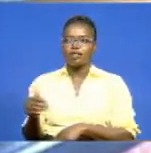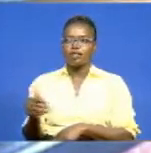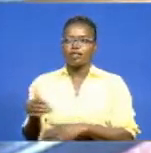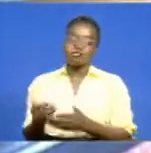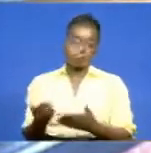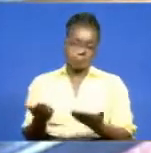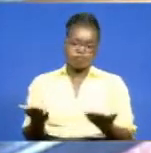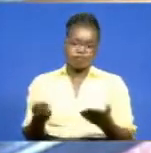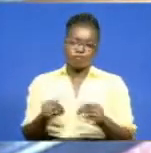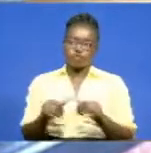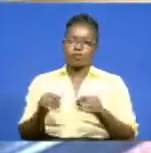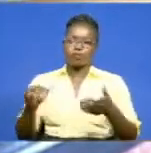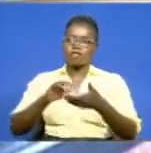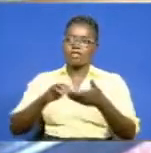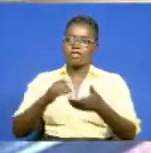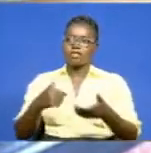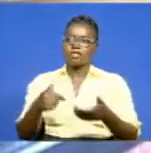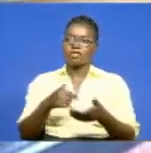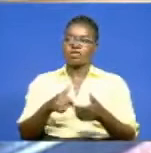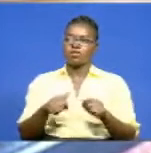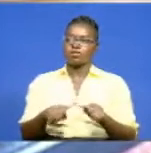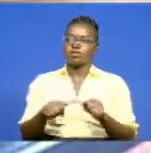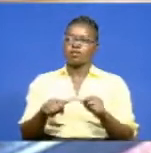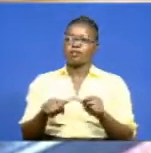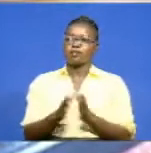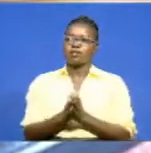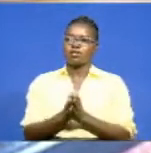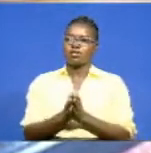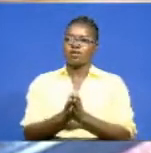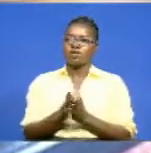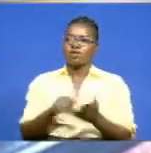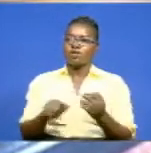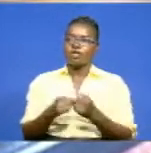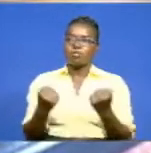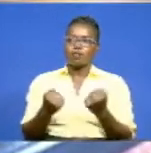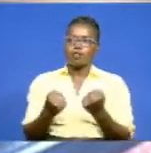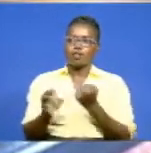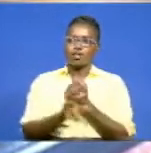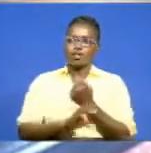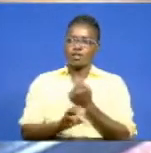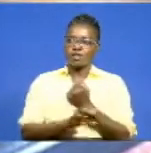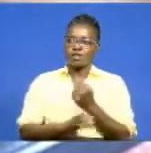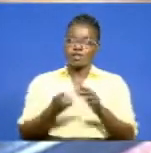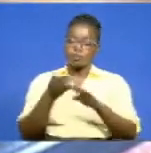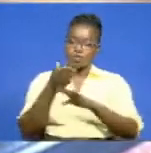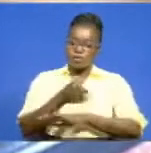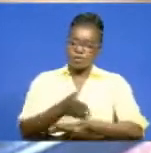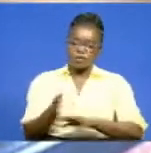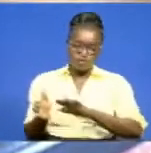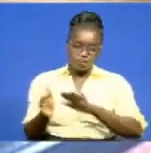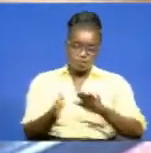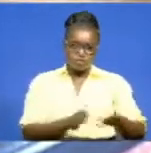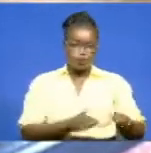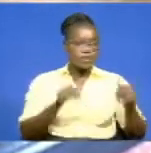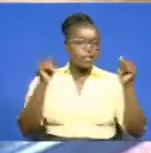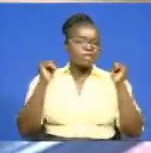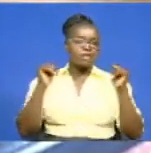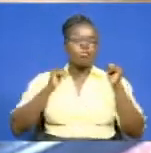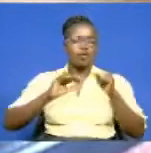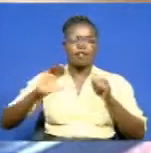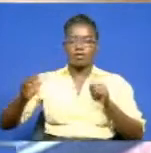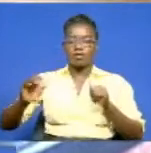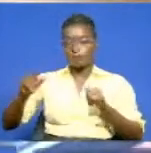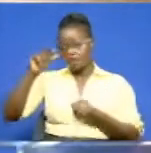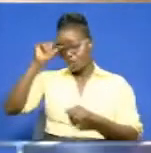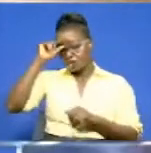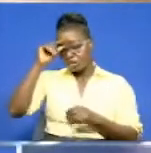Kabuchai. Continue engaging us as we continue updating you on what is happening in the country and beyond. Now to Nyamira County, the government